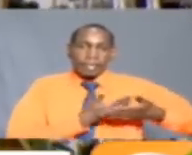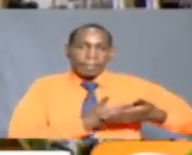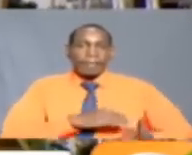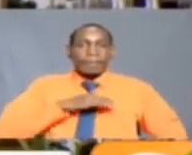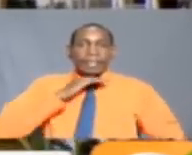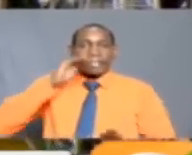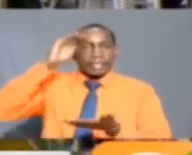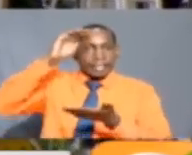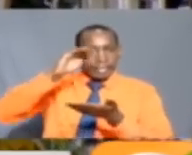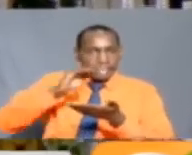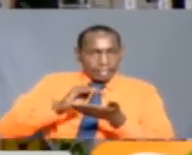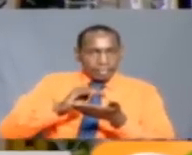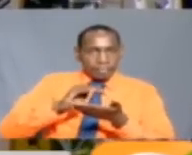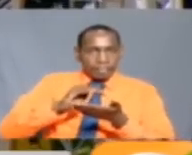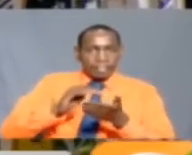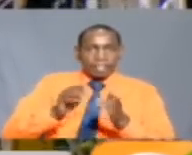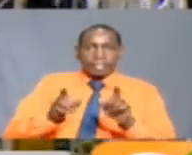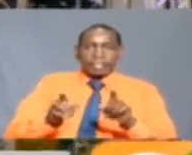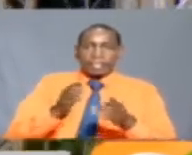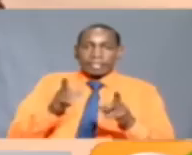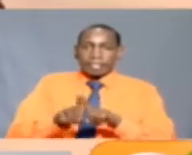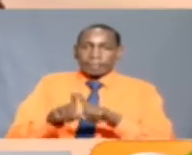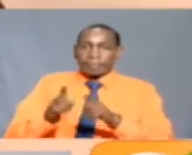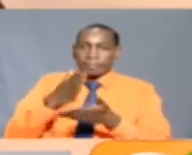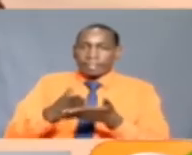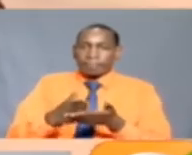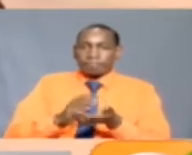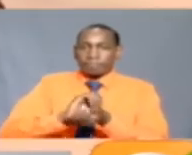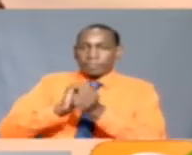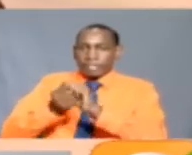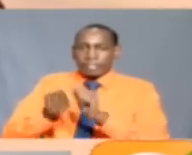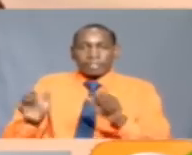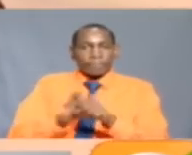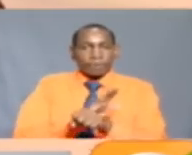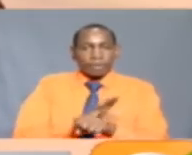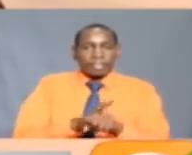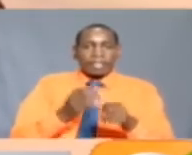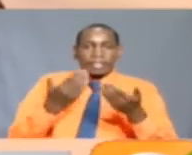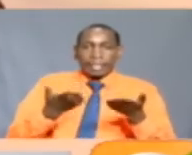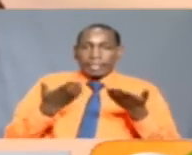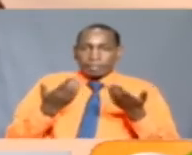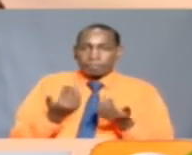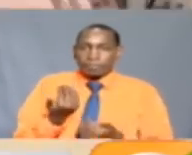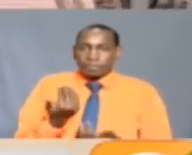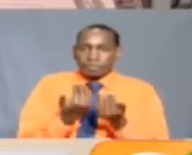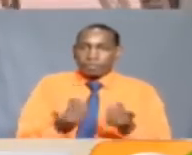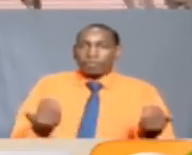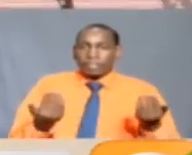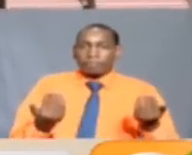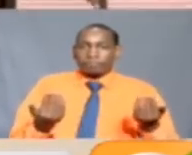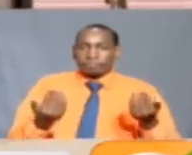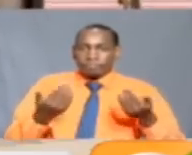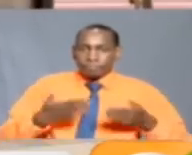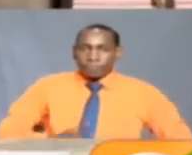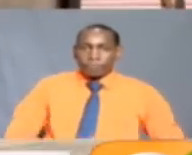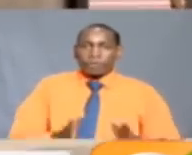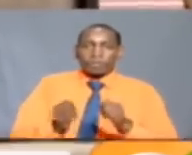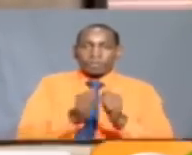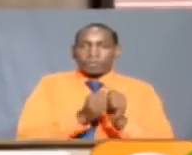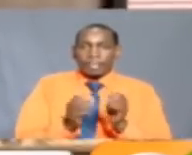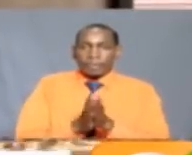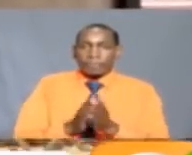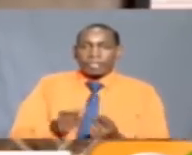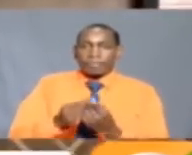are reduced or, in other cases, averted. This way, children are brought up in the company of the special